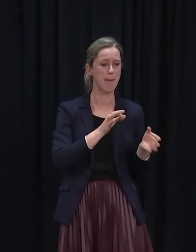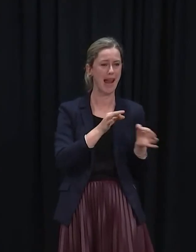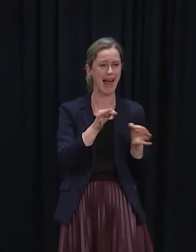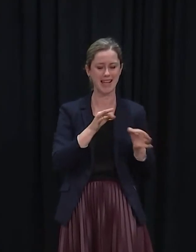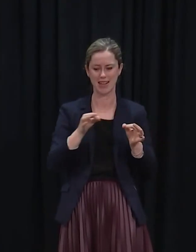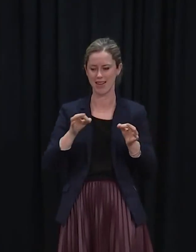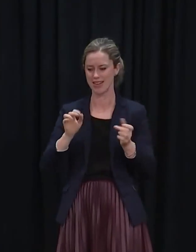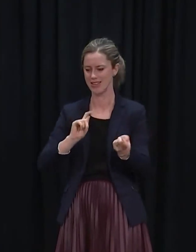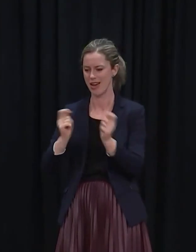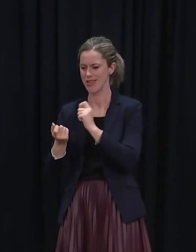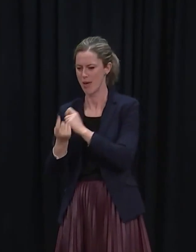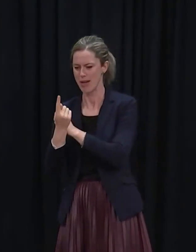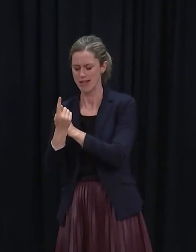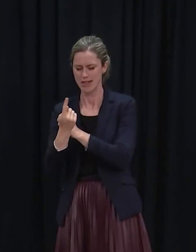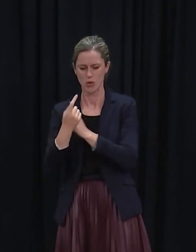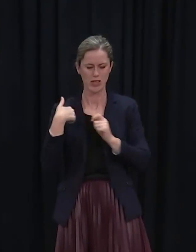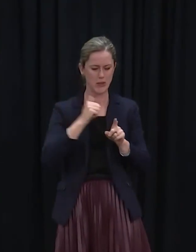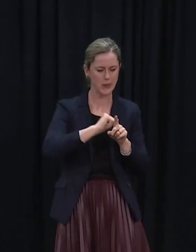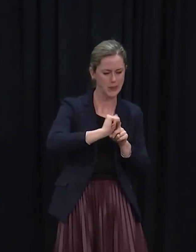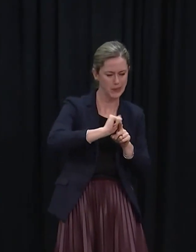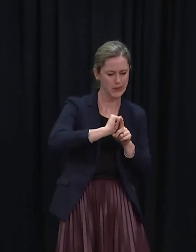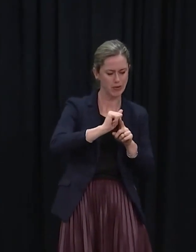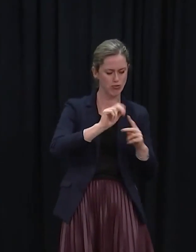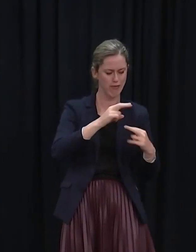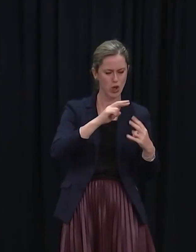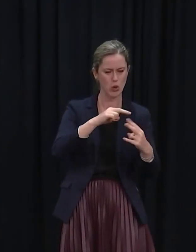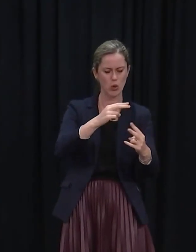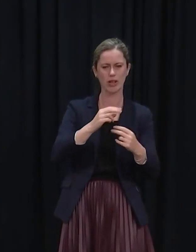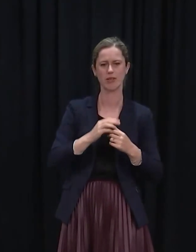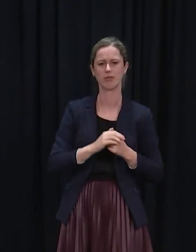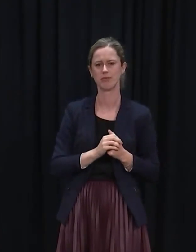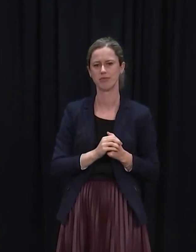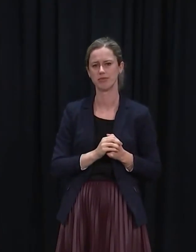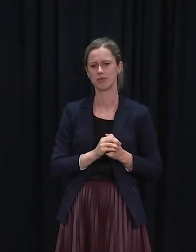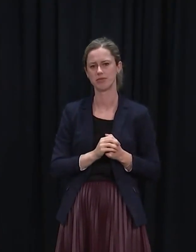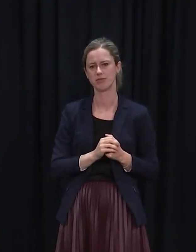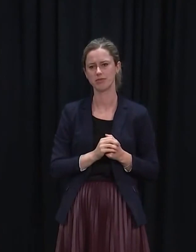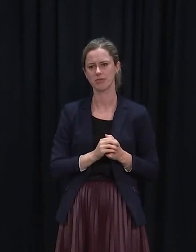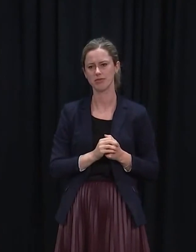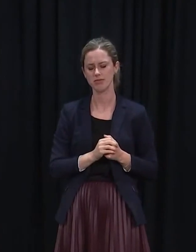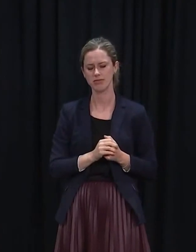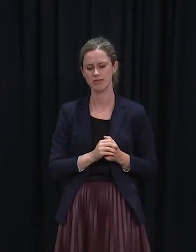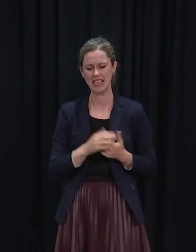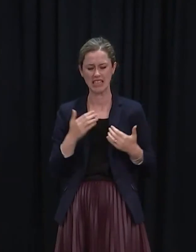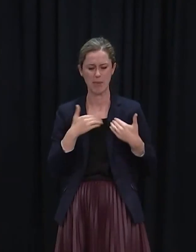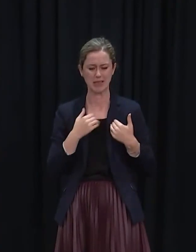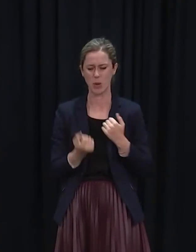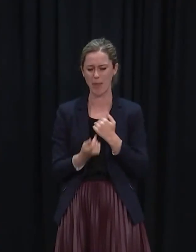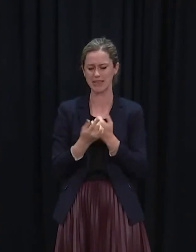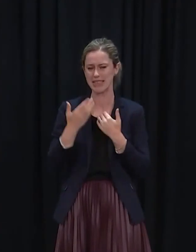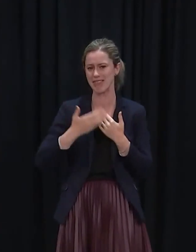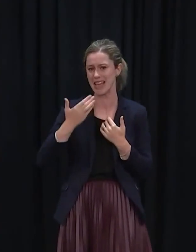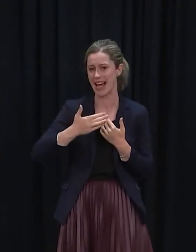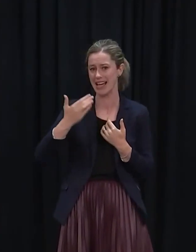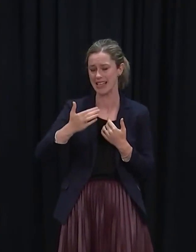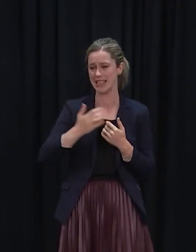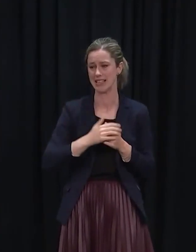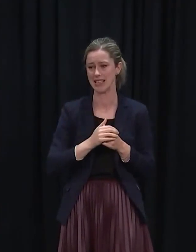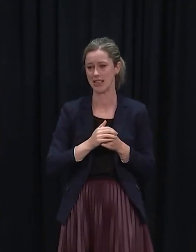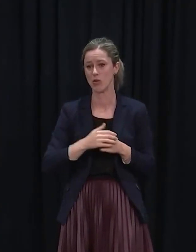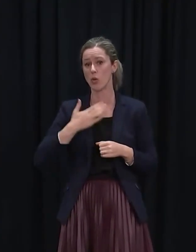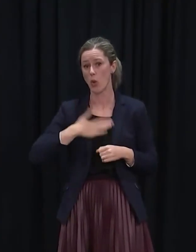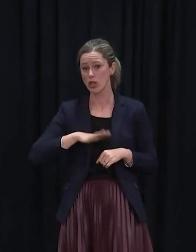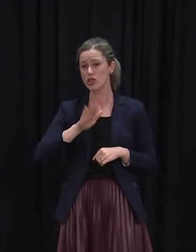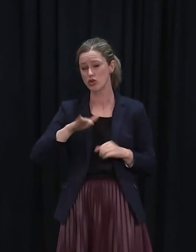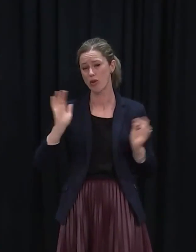keep reviewing it. Because there are no hard and fast rules here. It really depends on what we see on a daily basis. And so, yep, we do